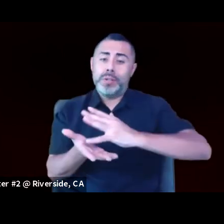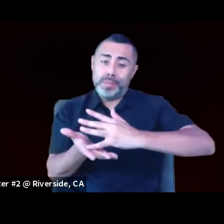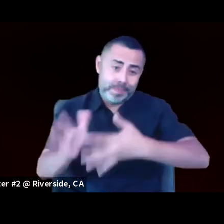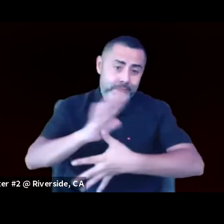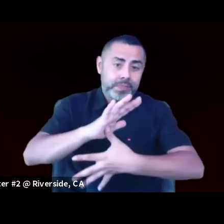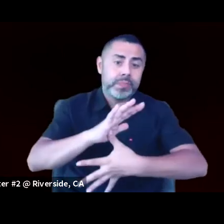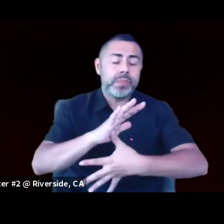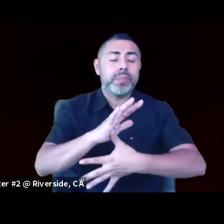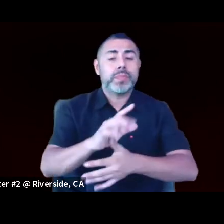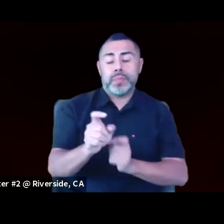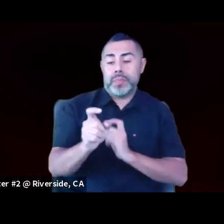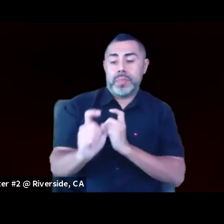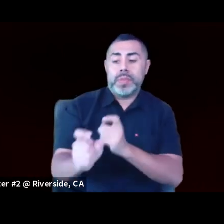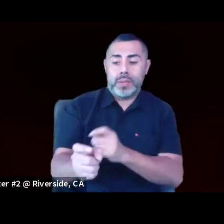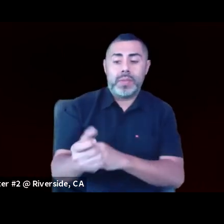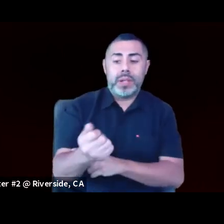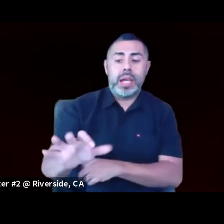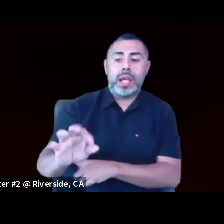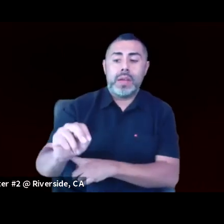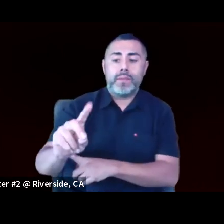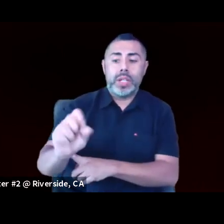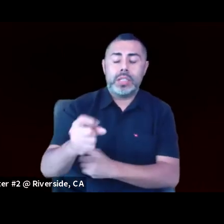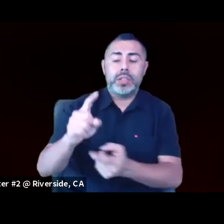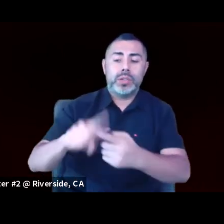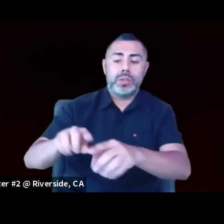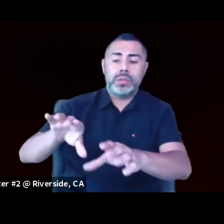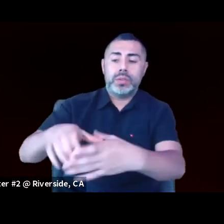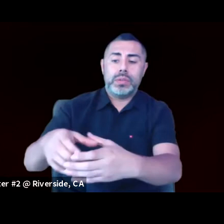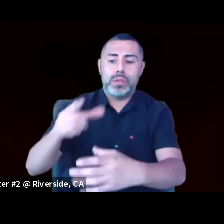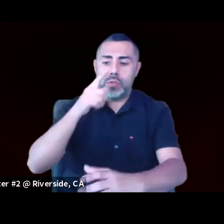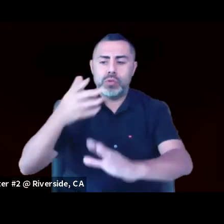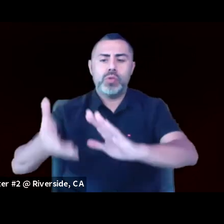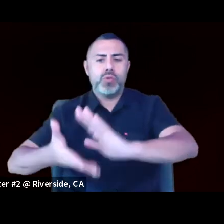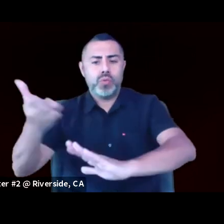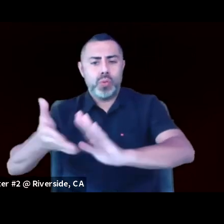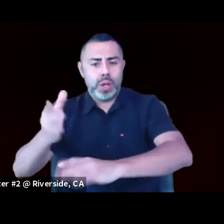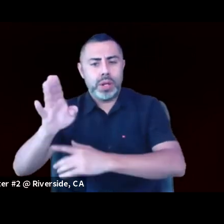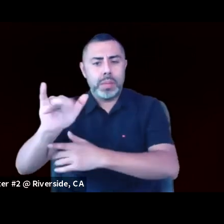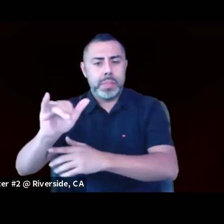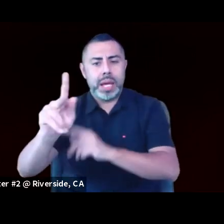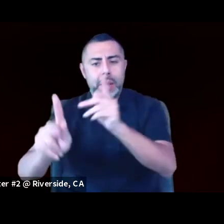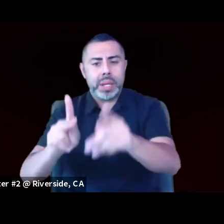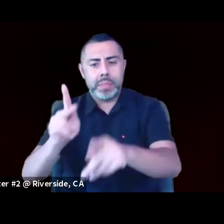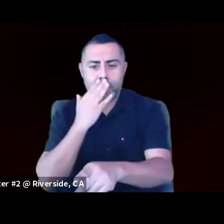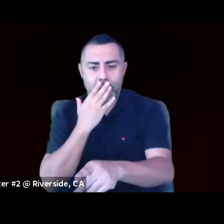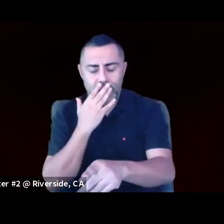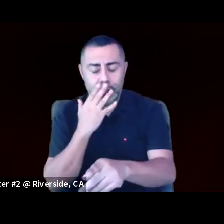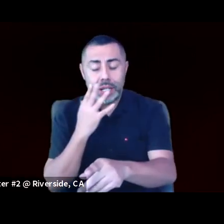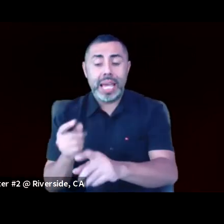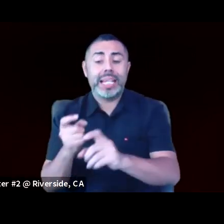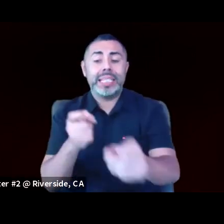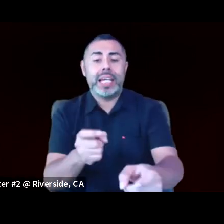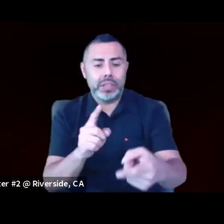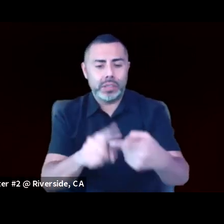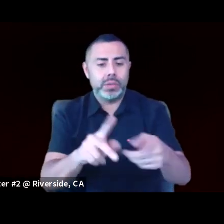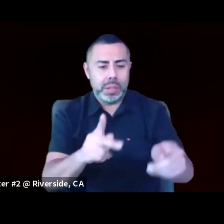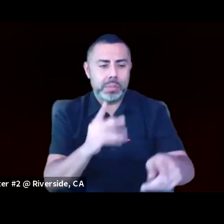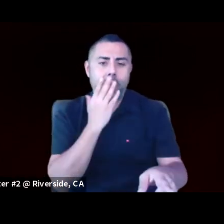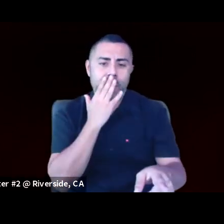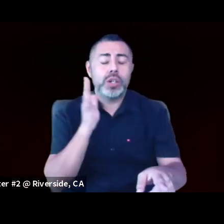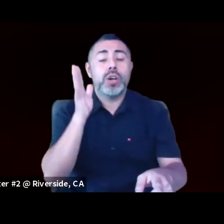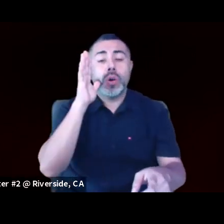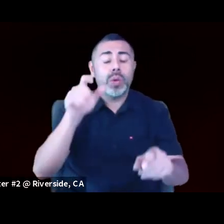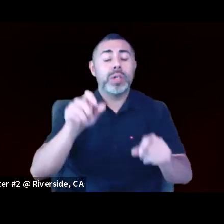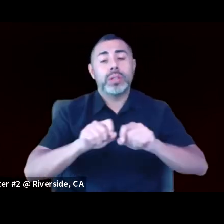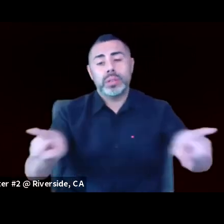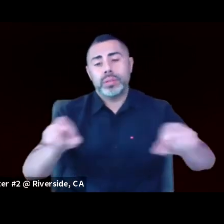by people of color and funding people of color. And we'll tweet out the list of resources that includes